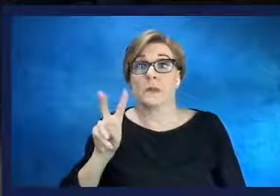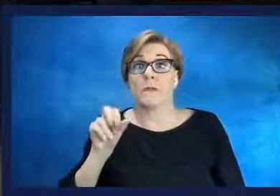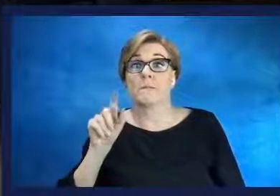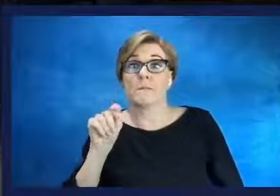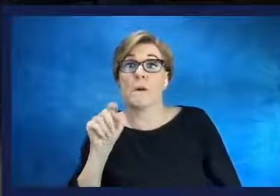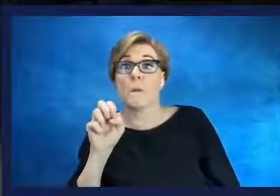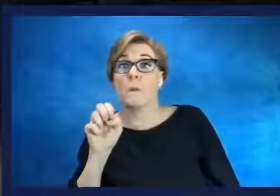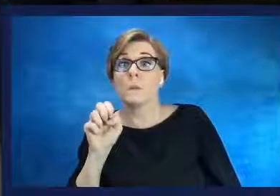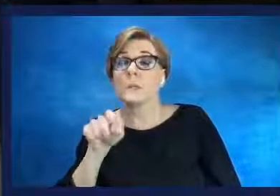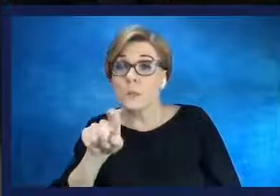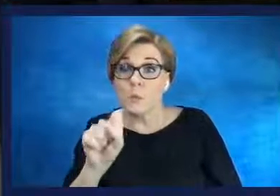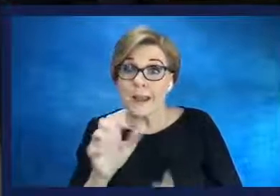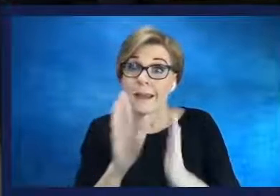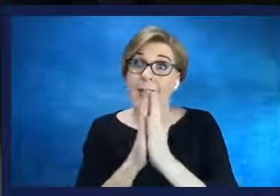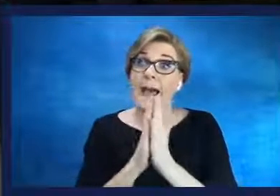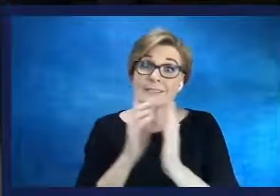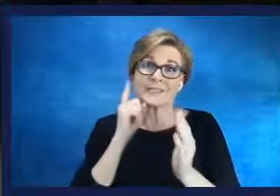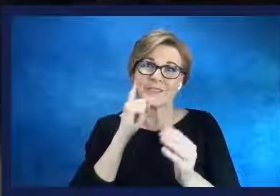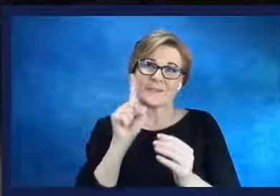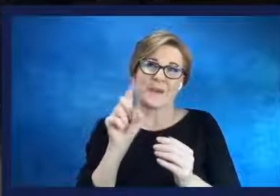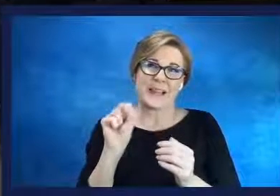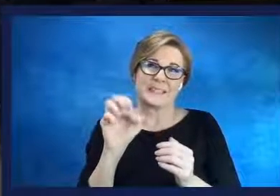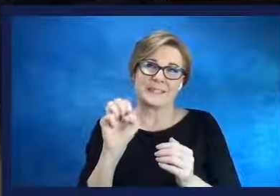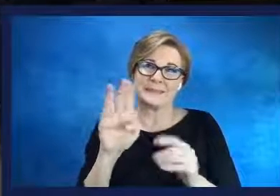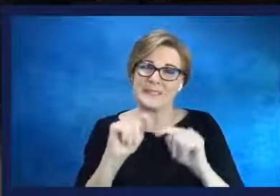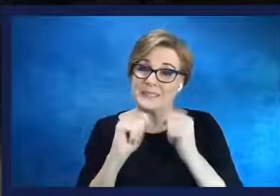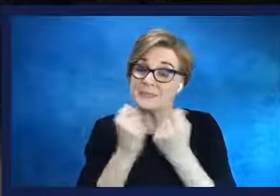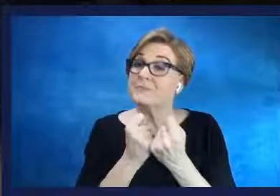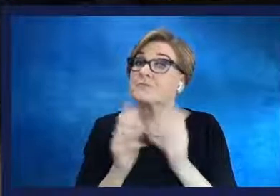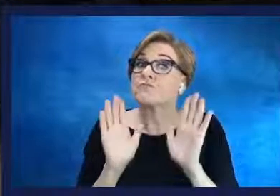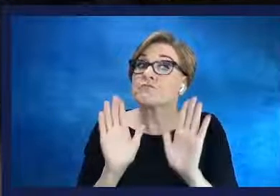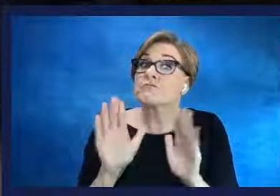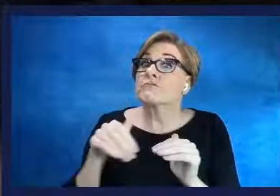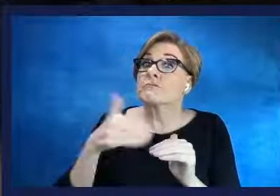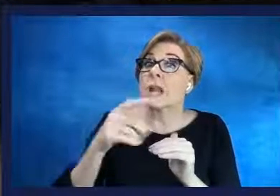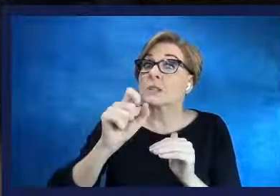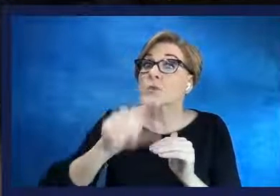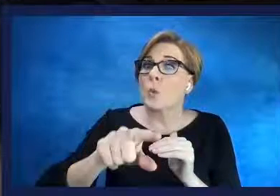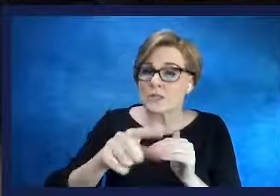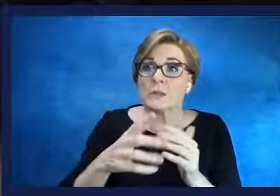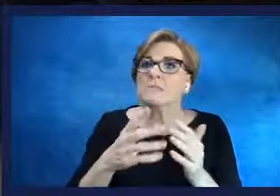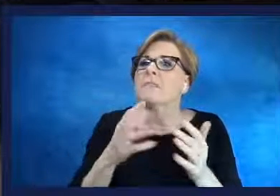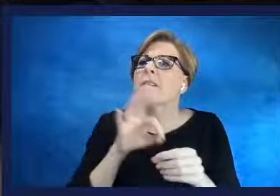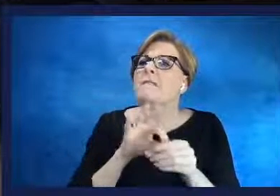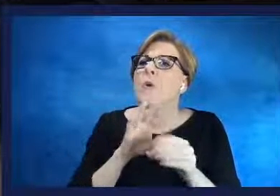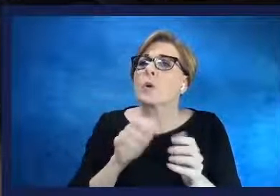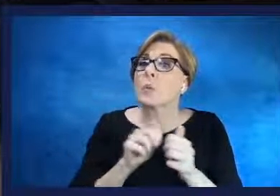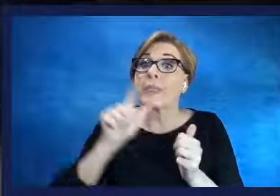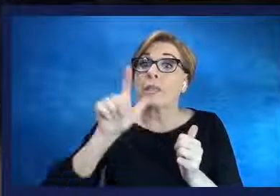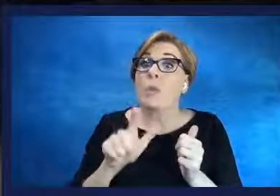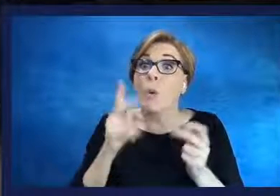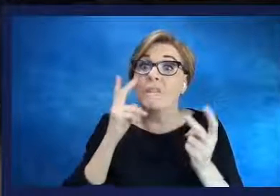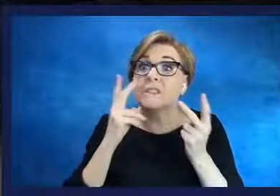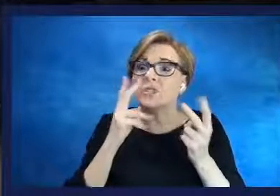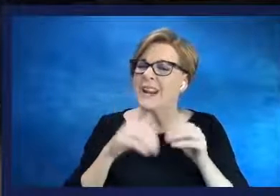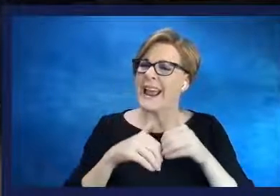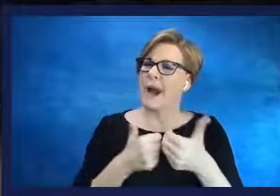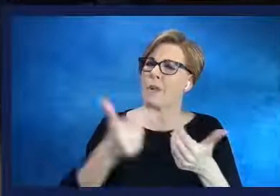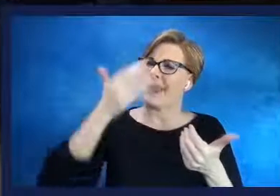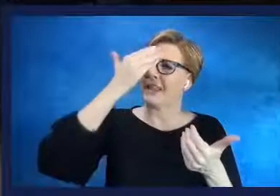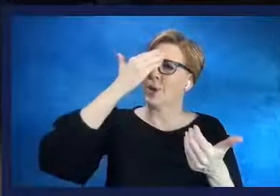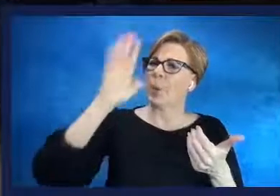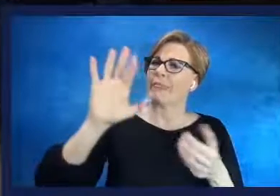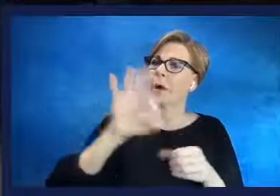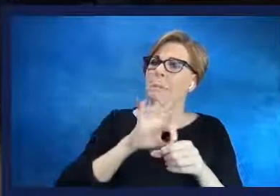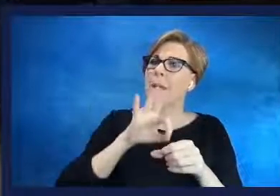team. Okay, quick fire question for Scott. How does a voter with low vision know that their ballot was successfully